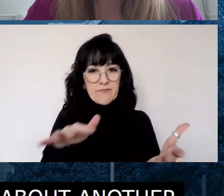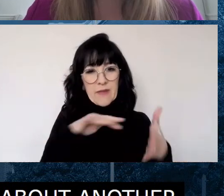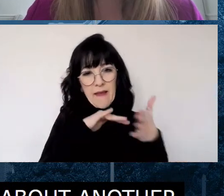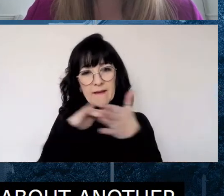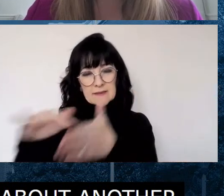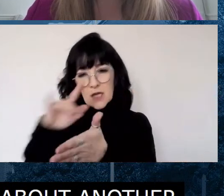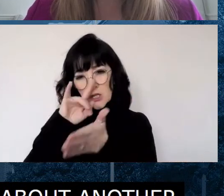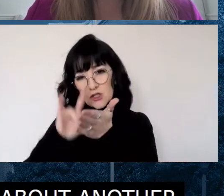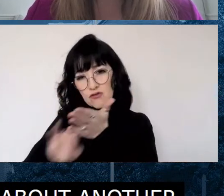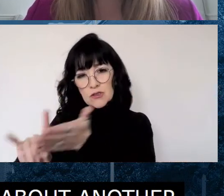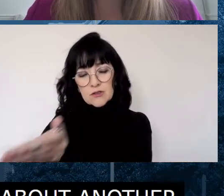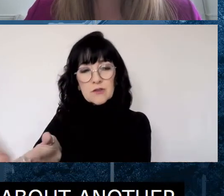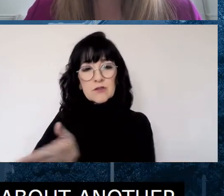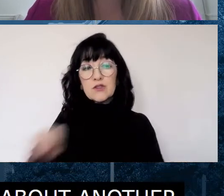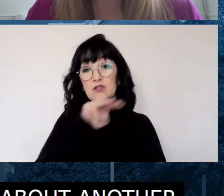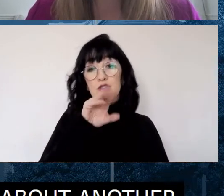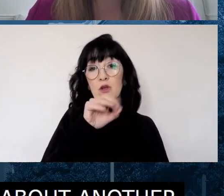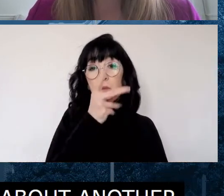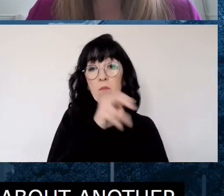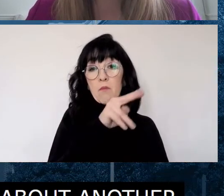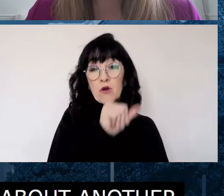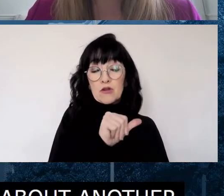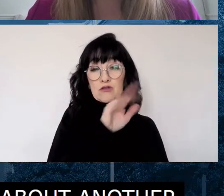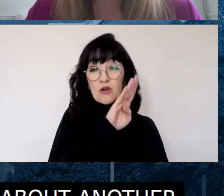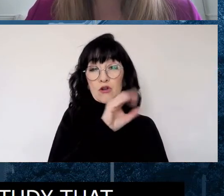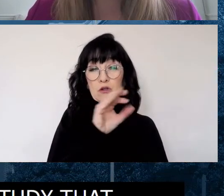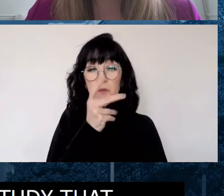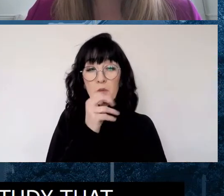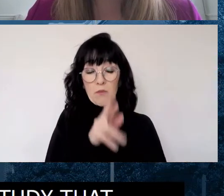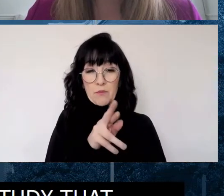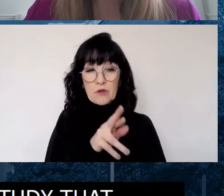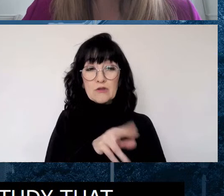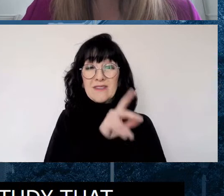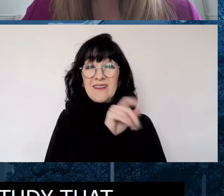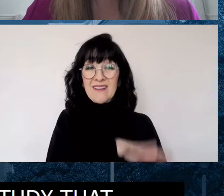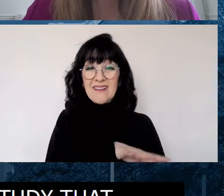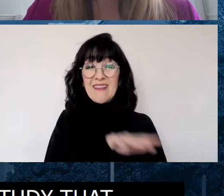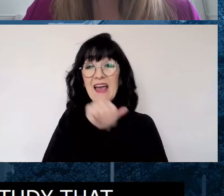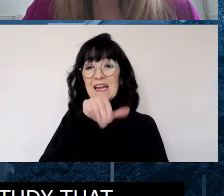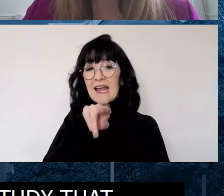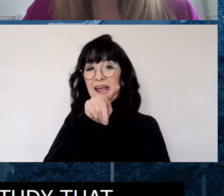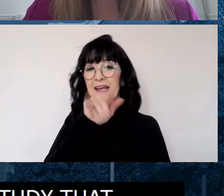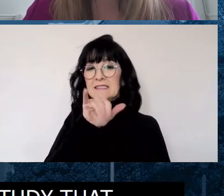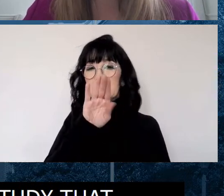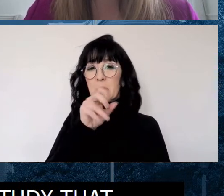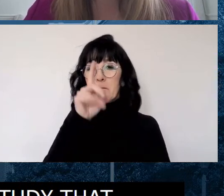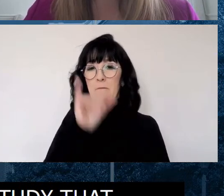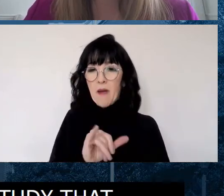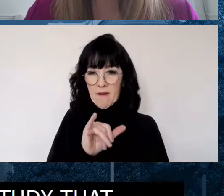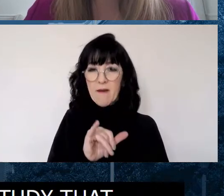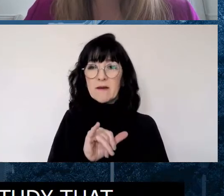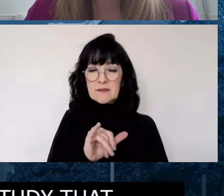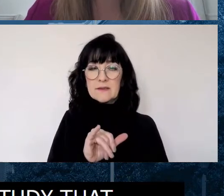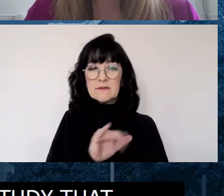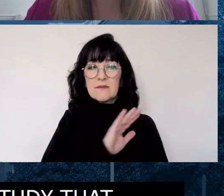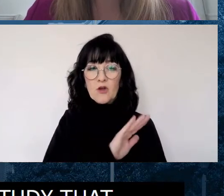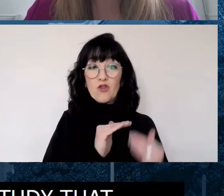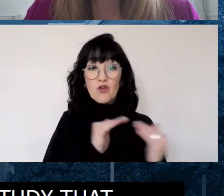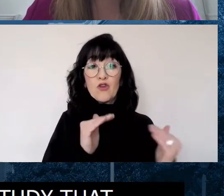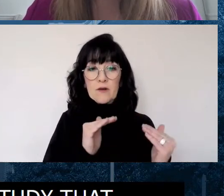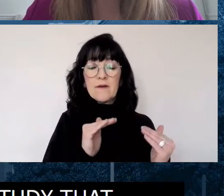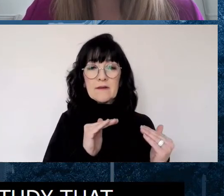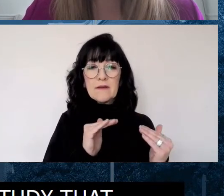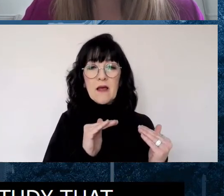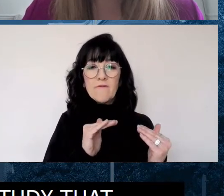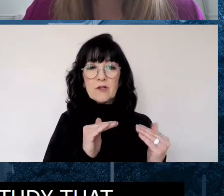Moderna's booster elevated antibodies against the Omicron variant 37 times above the